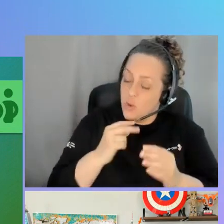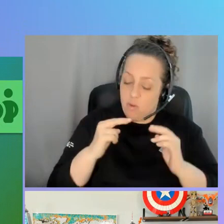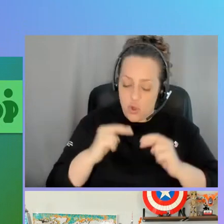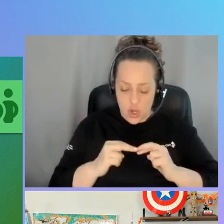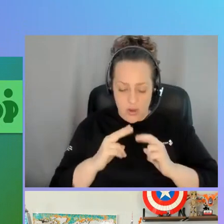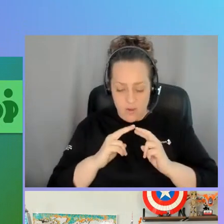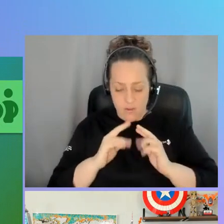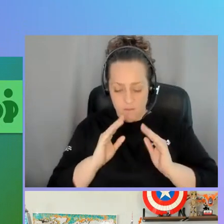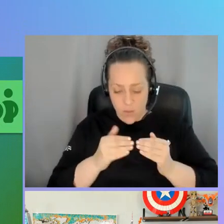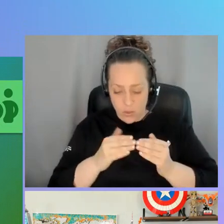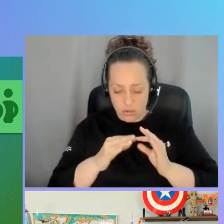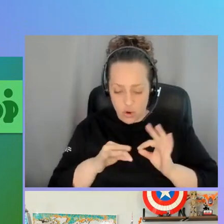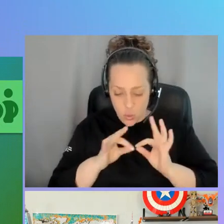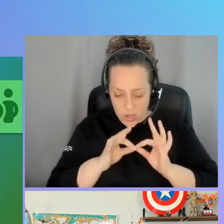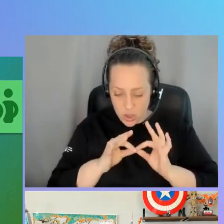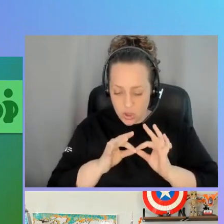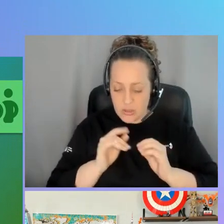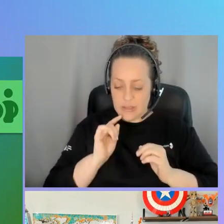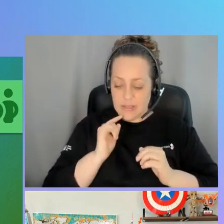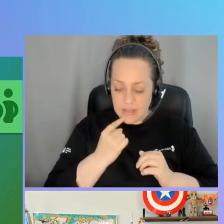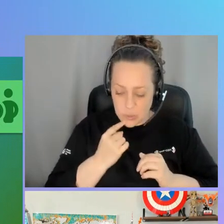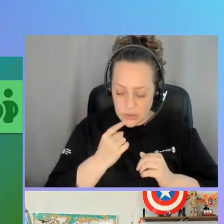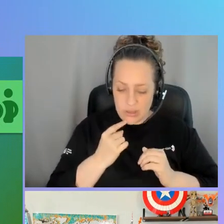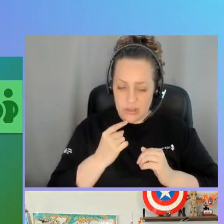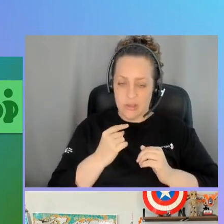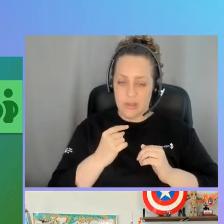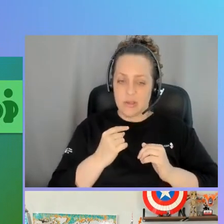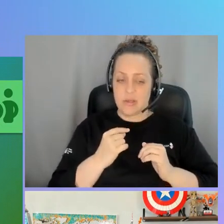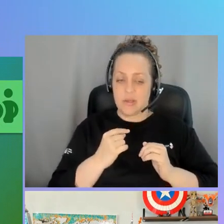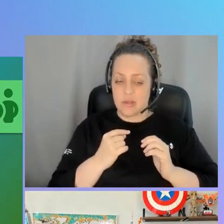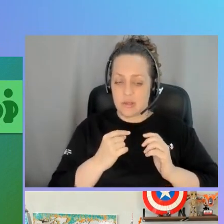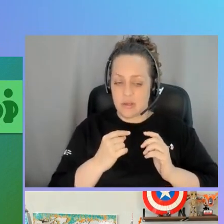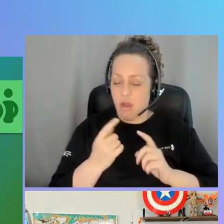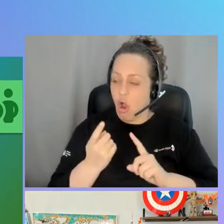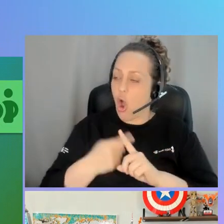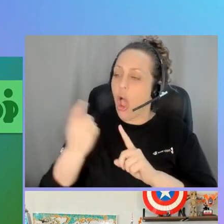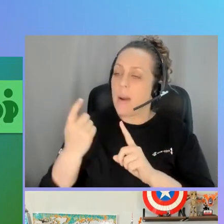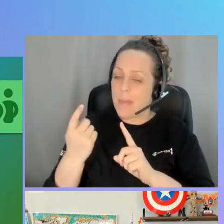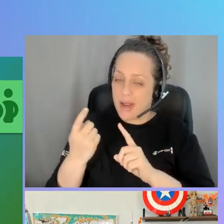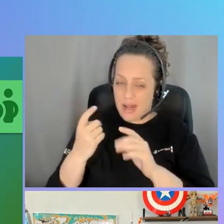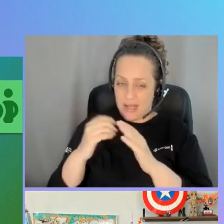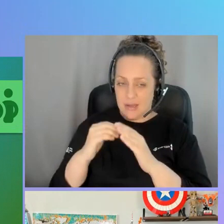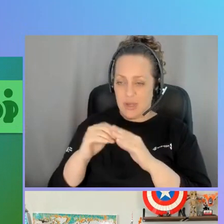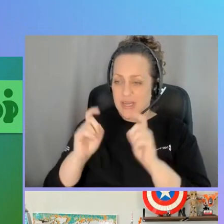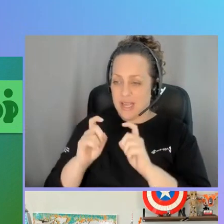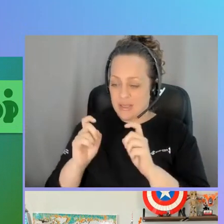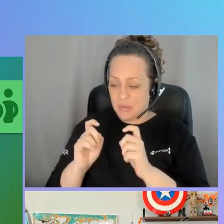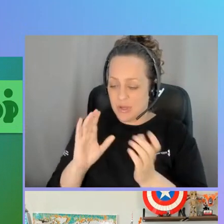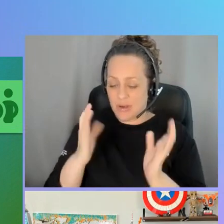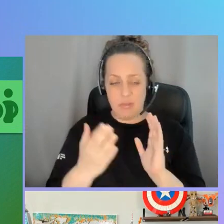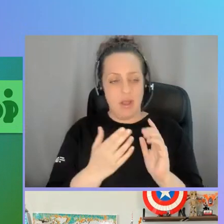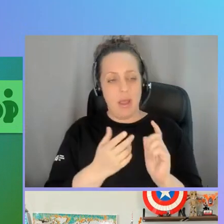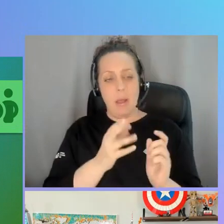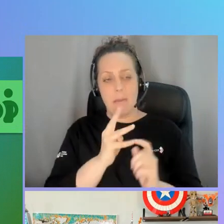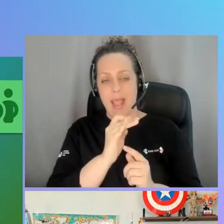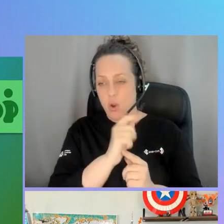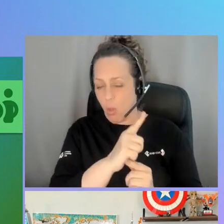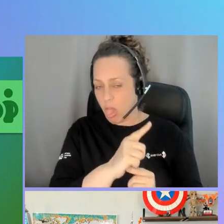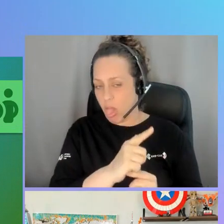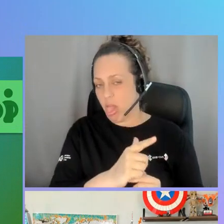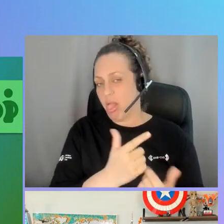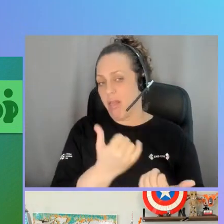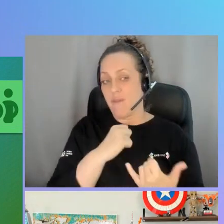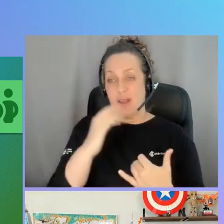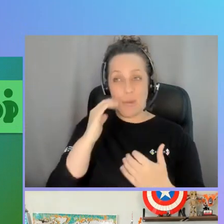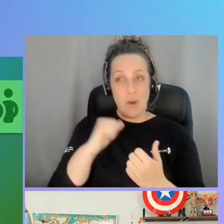we just focus on critical or serious. Maybe we go after, automated accessibility testing versus manual testing. If you're not familiar